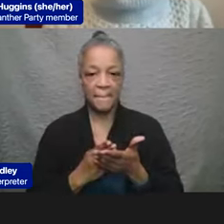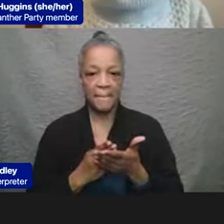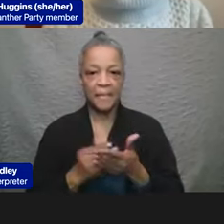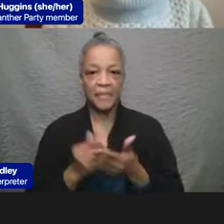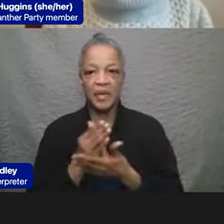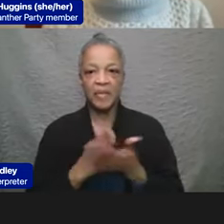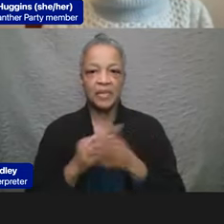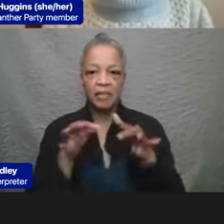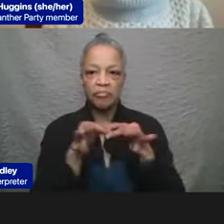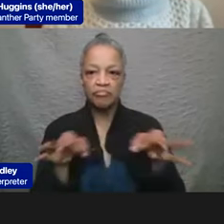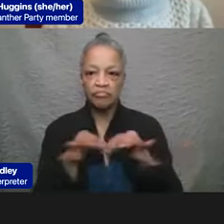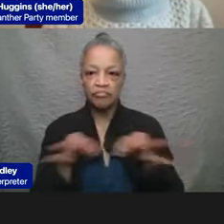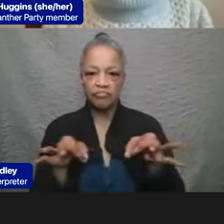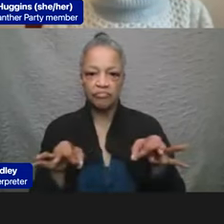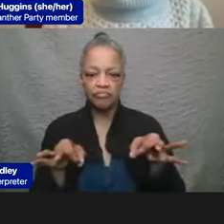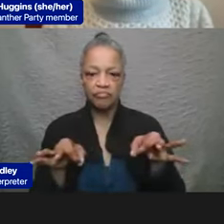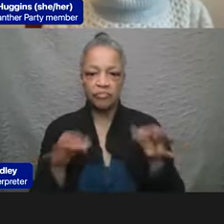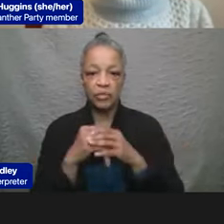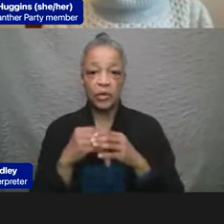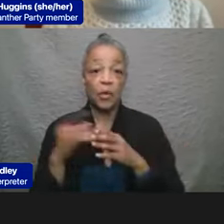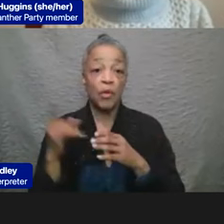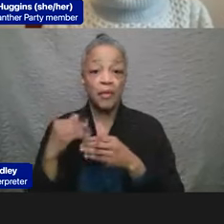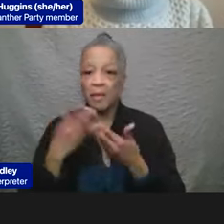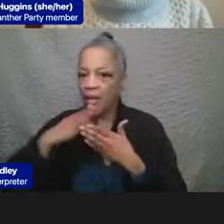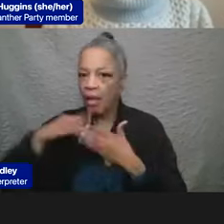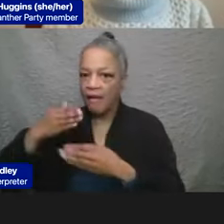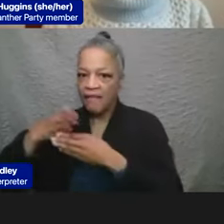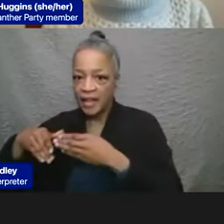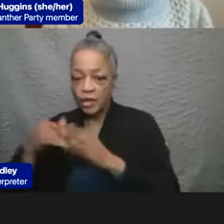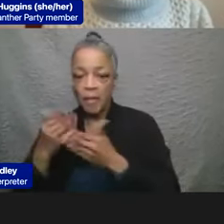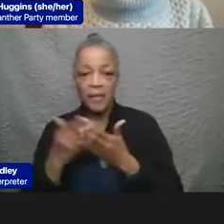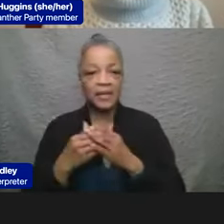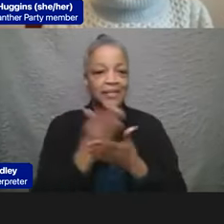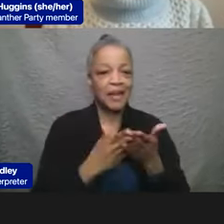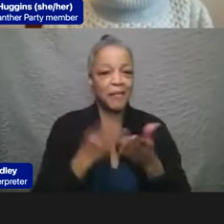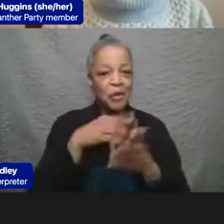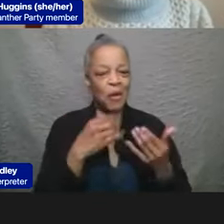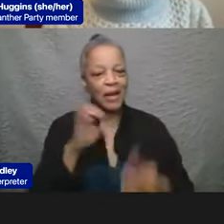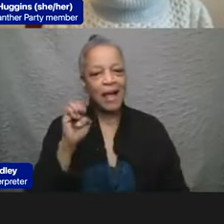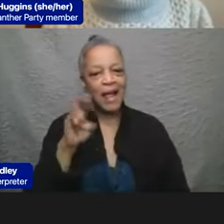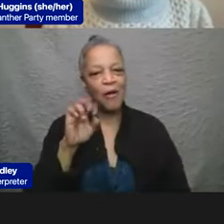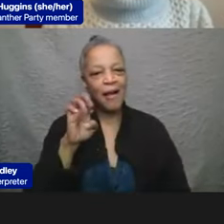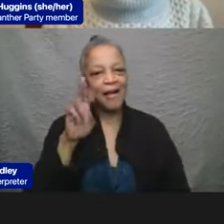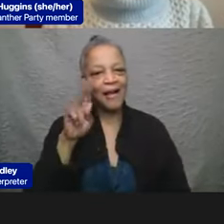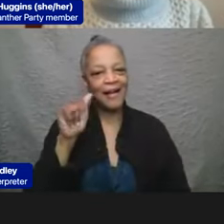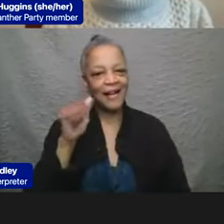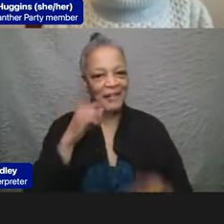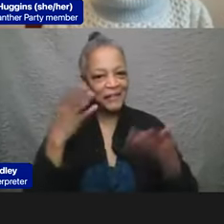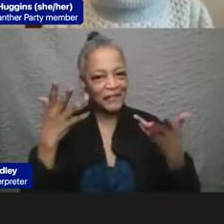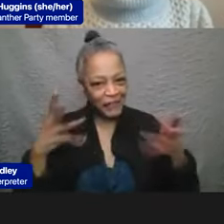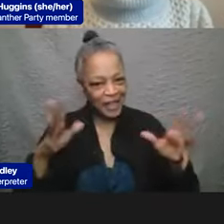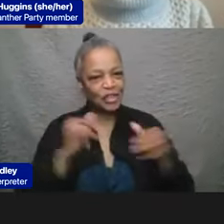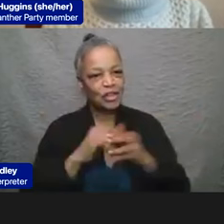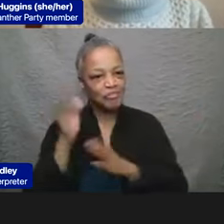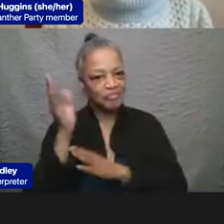some statements that want to get finished. I know some people wanted Ericka to maybe finish, or maybe she has a response to some